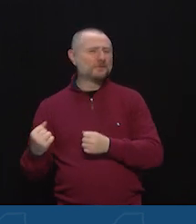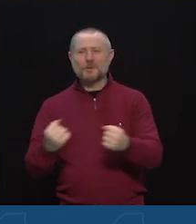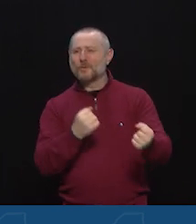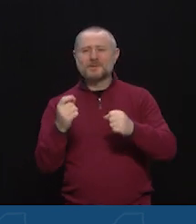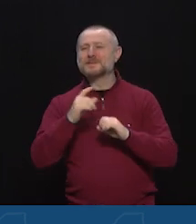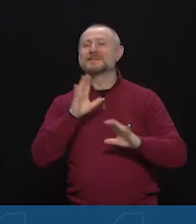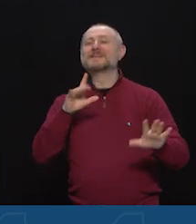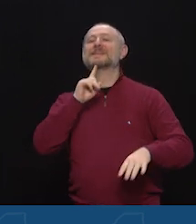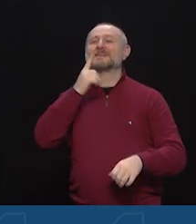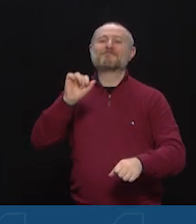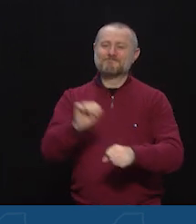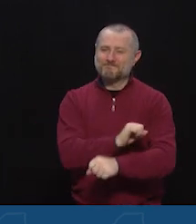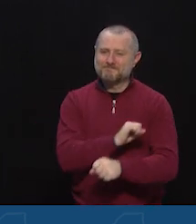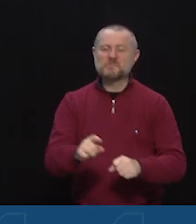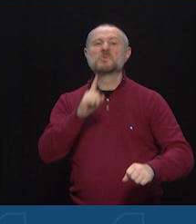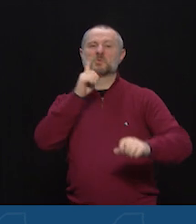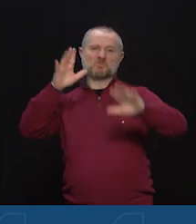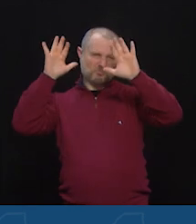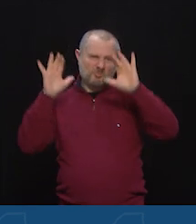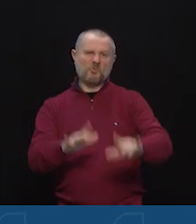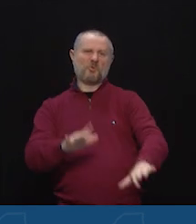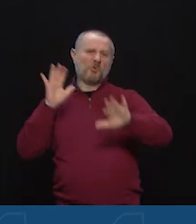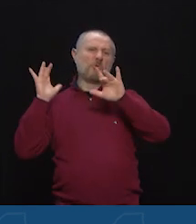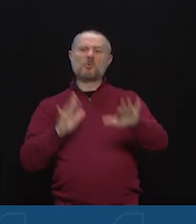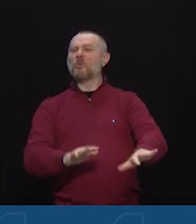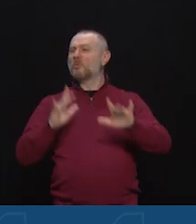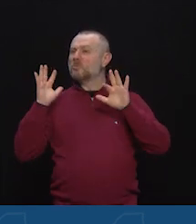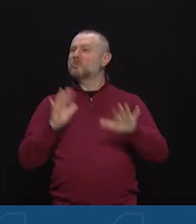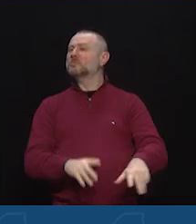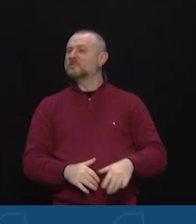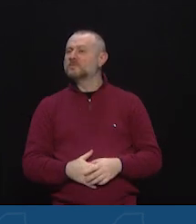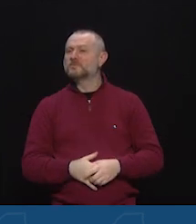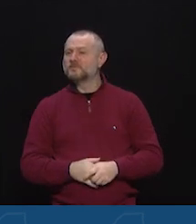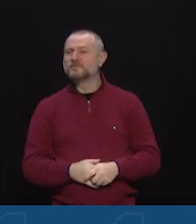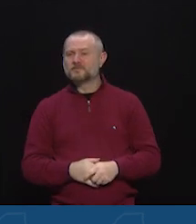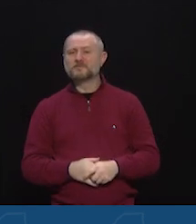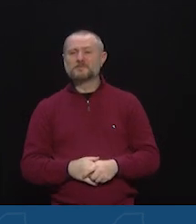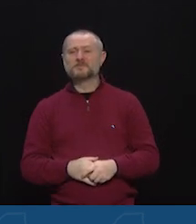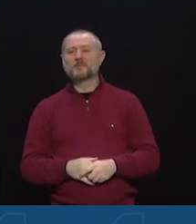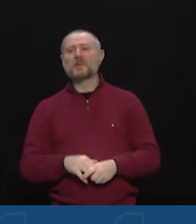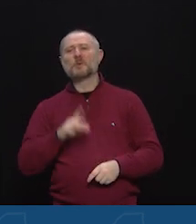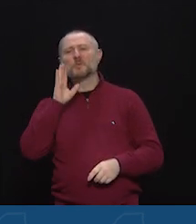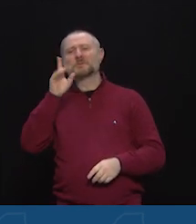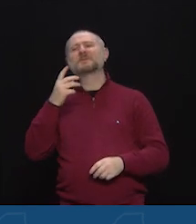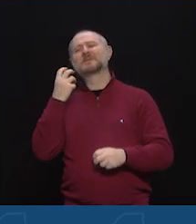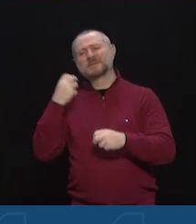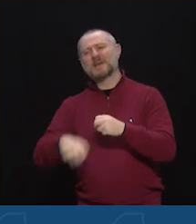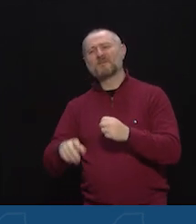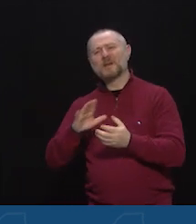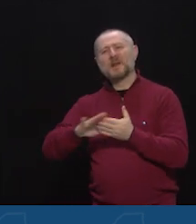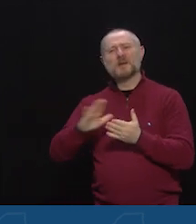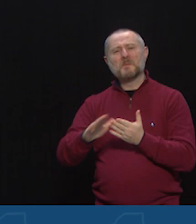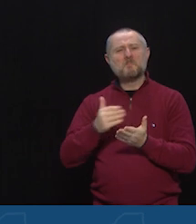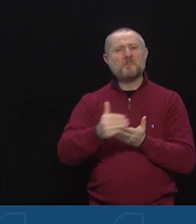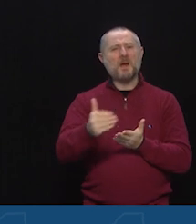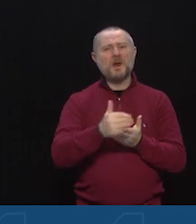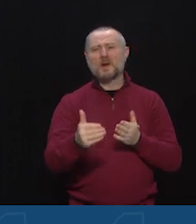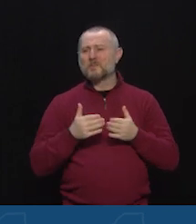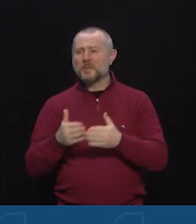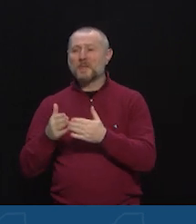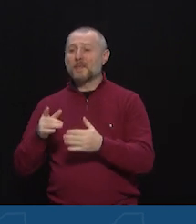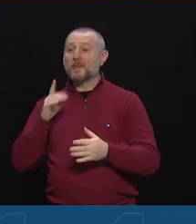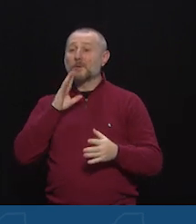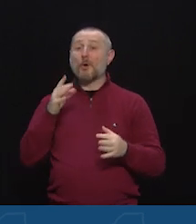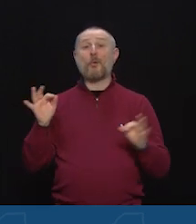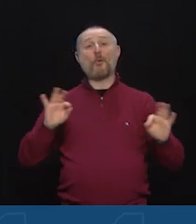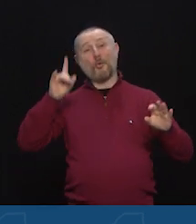storm. It is going to be difficult to clear, and if you're out on the roadway,